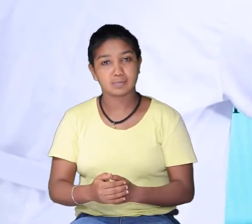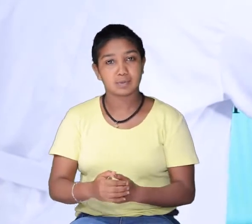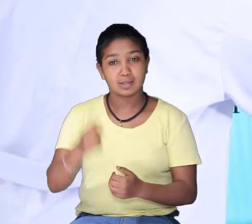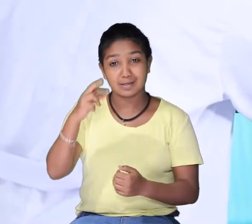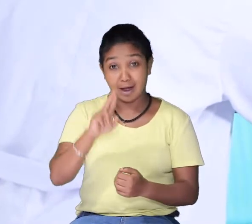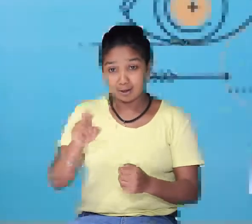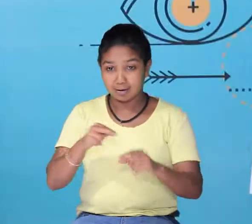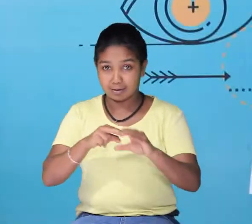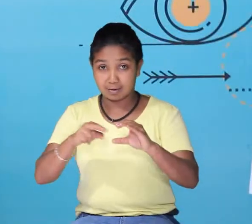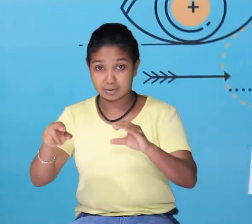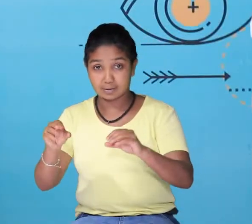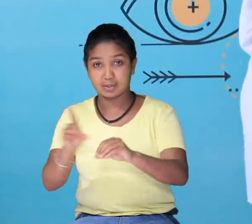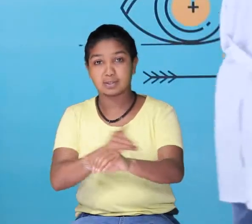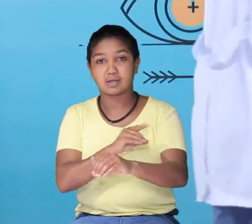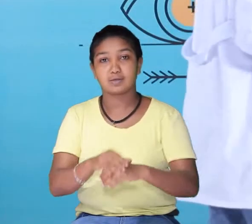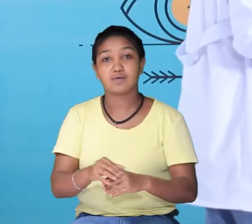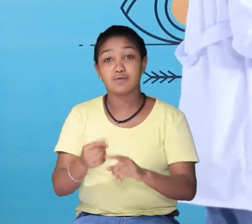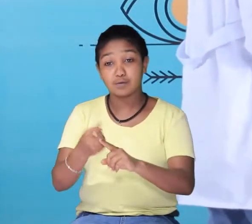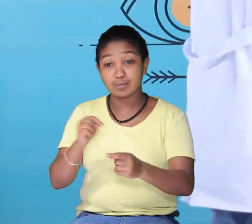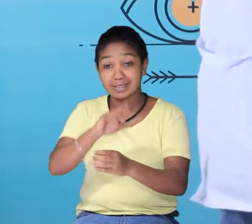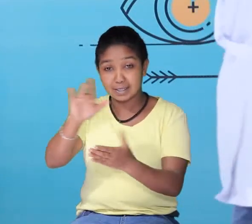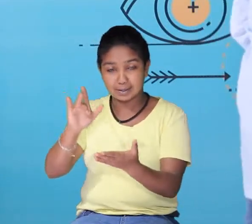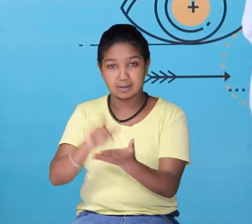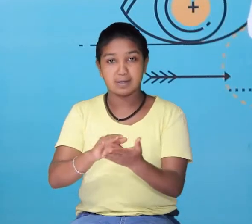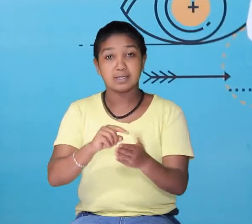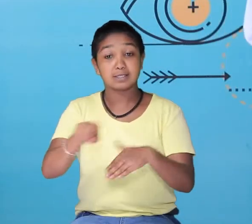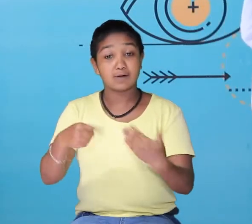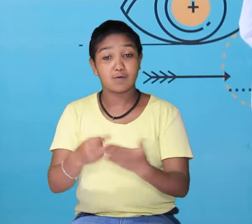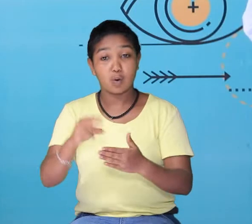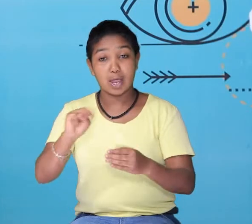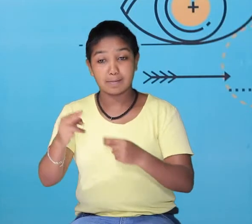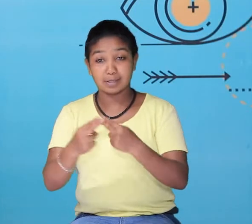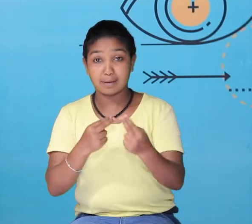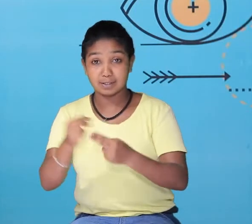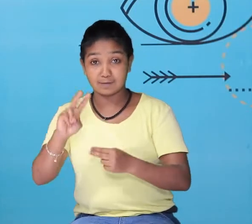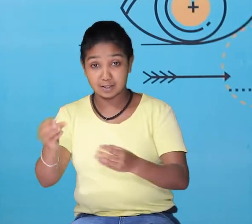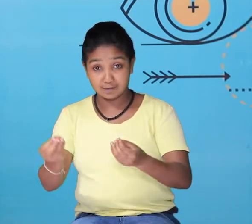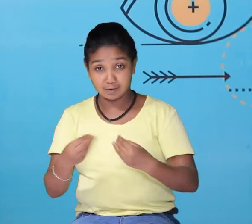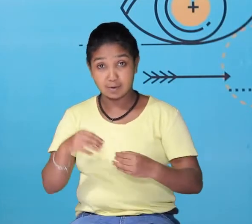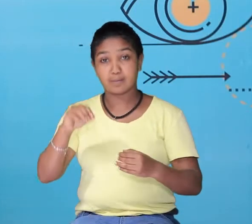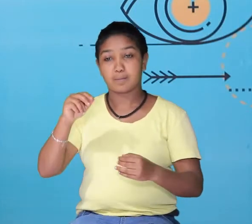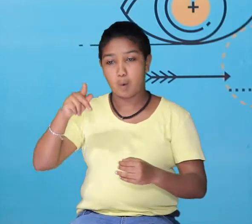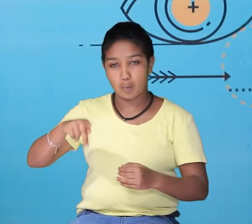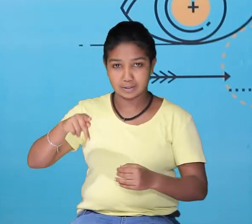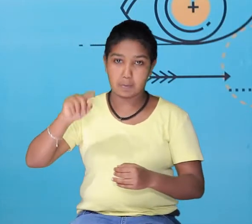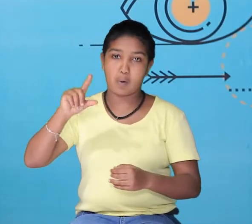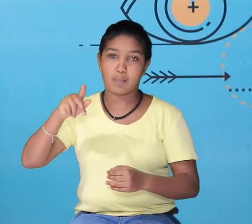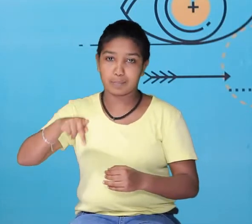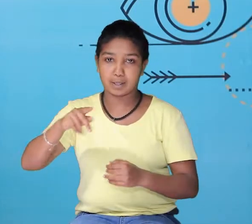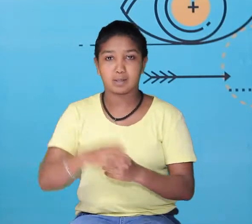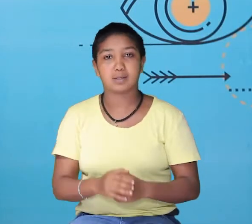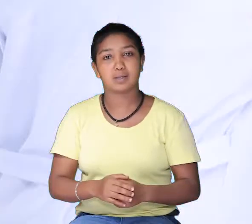r distance from the center. Therefore, m times v gives us the momentum. Momentum